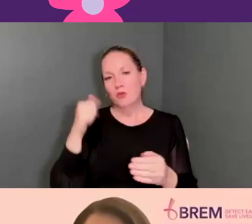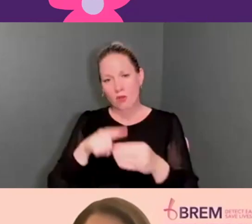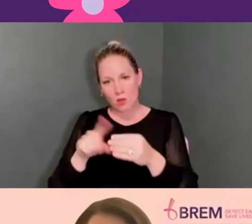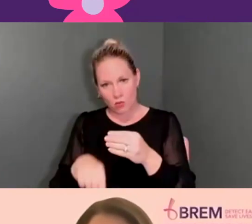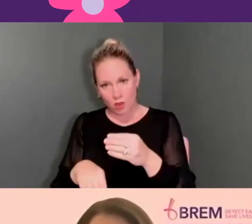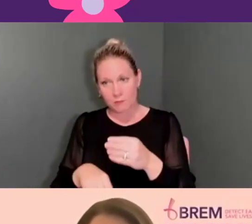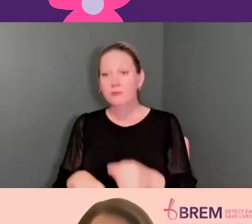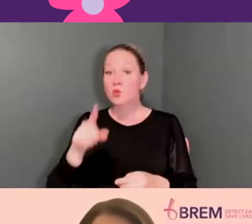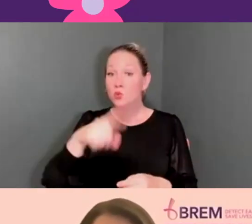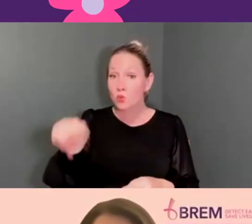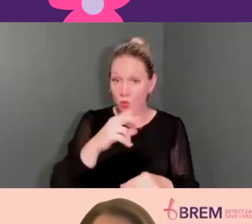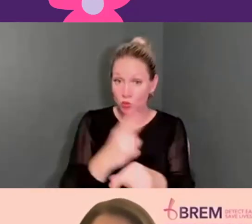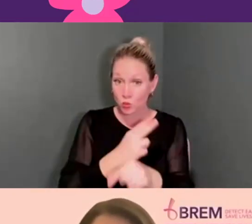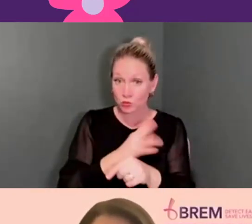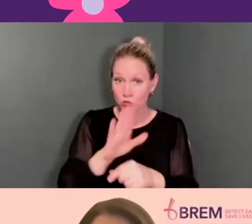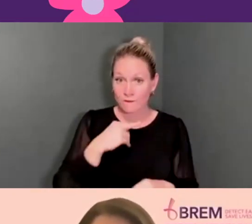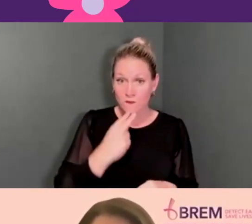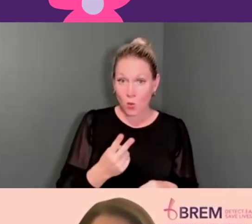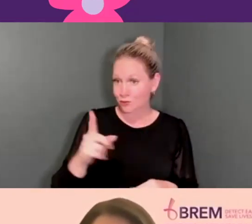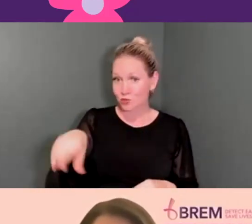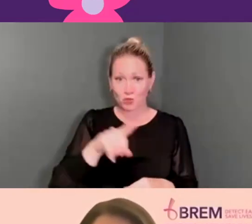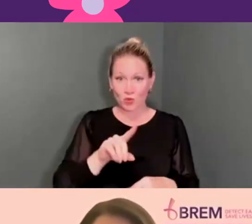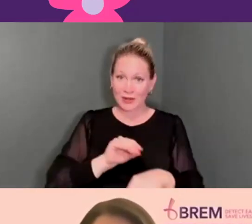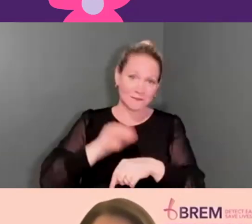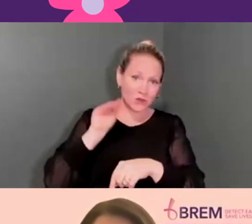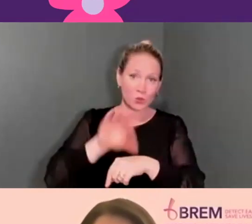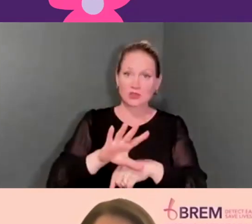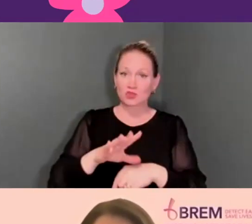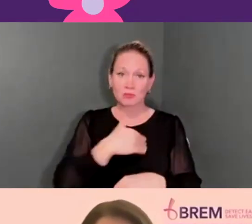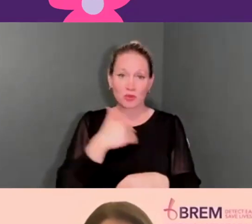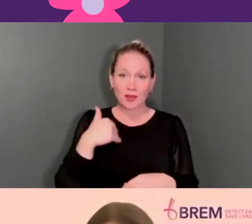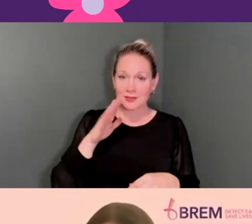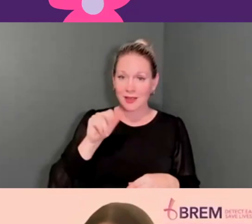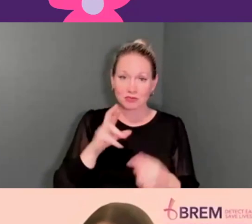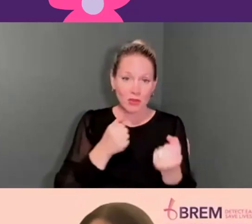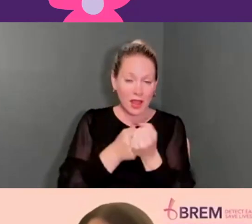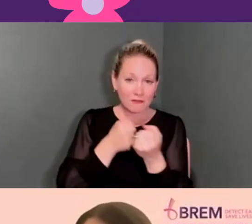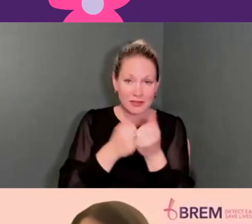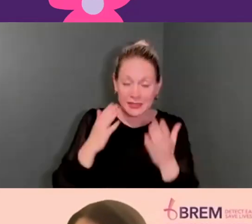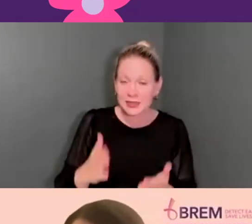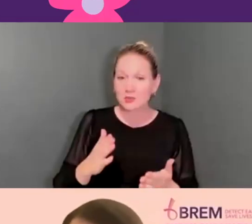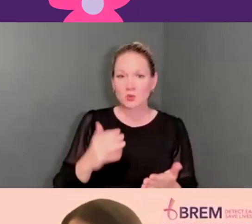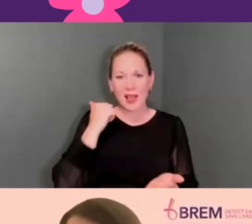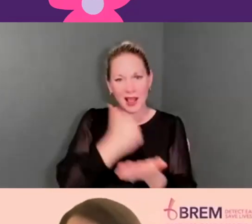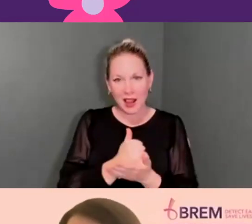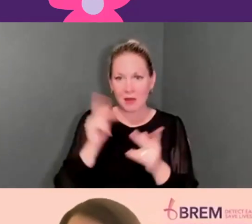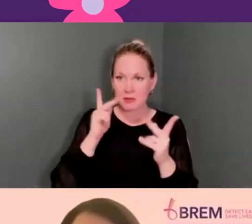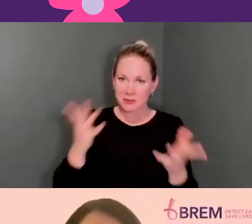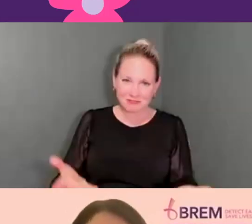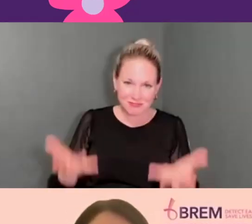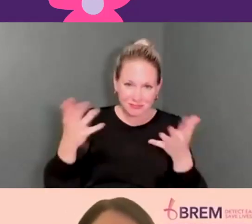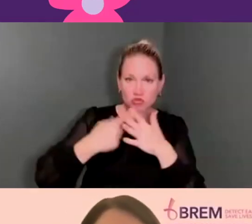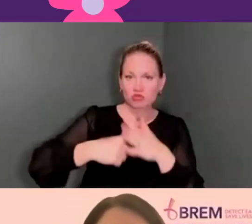your voice as influential breast cancer advocates to educate people, to empower people, to hopefully get them talking about this beyond this